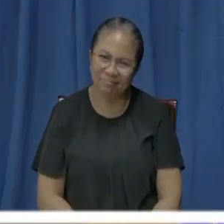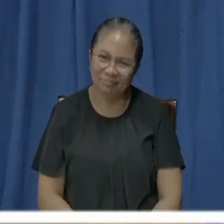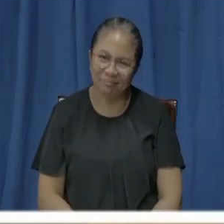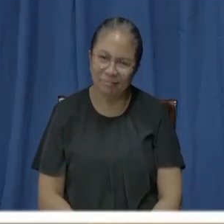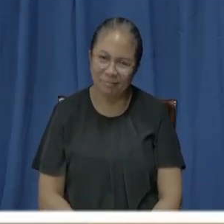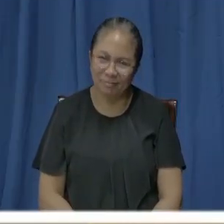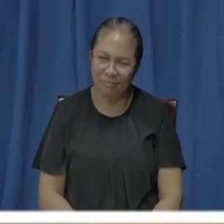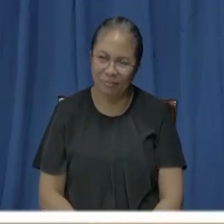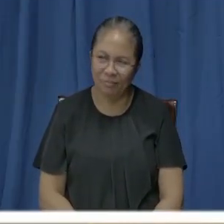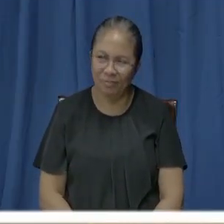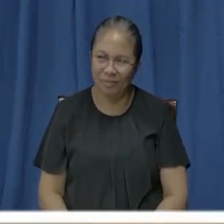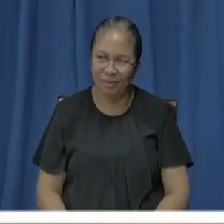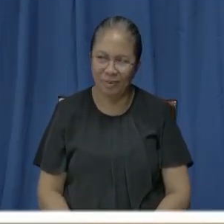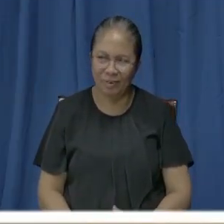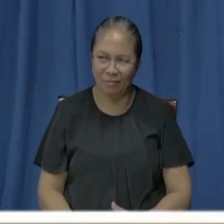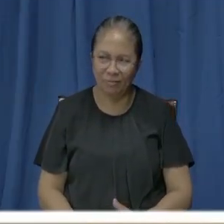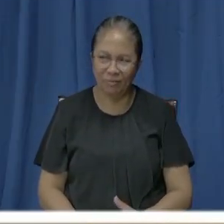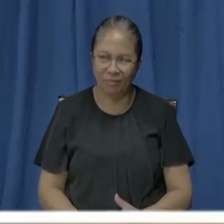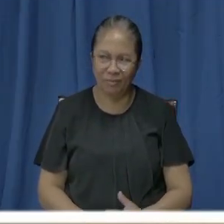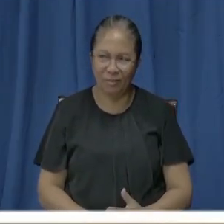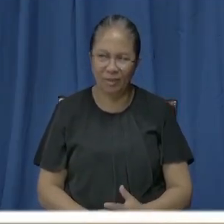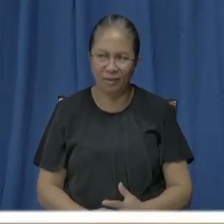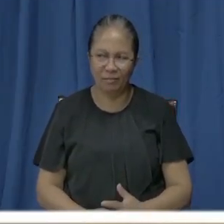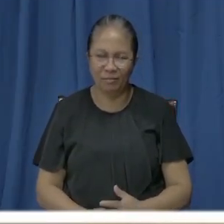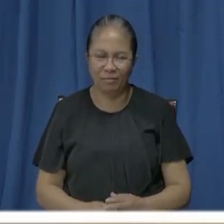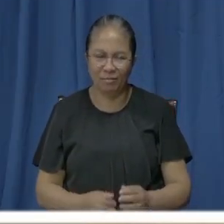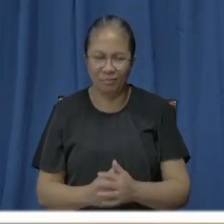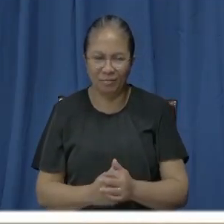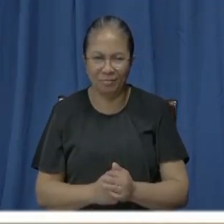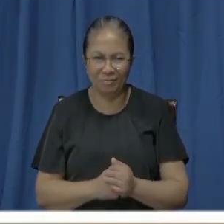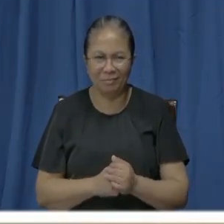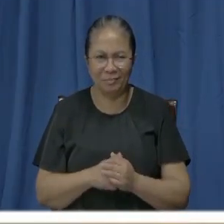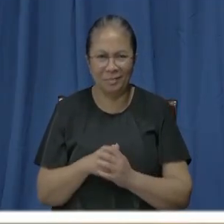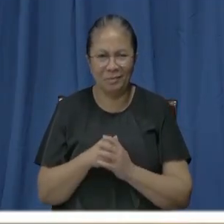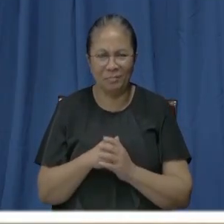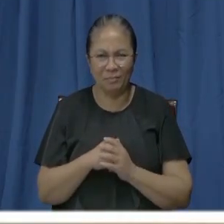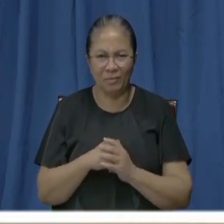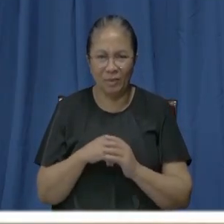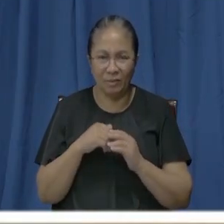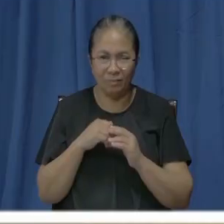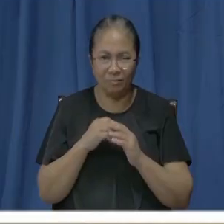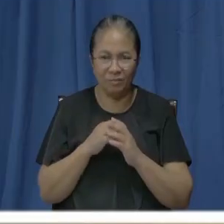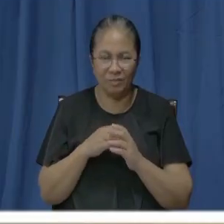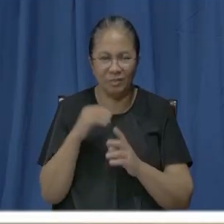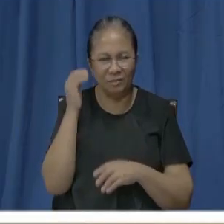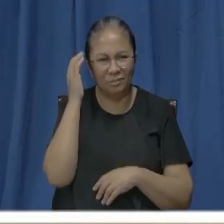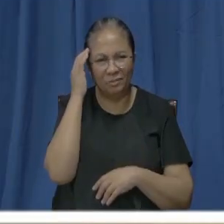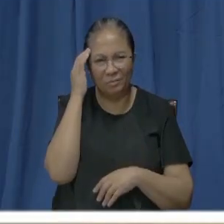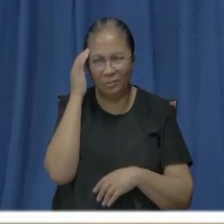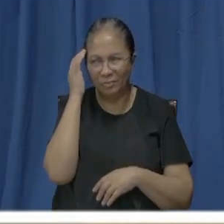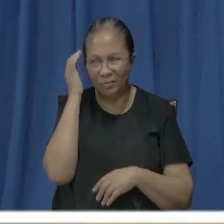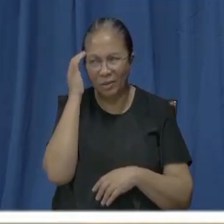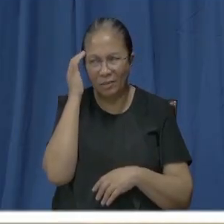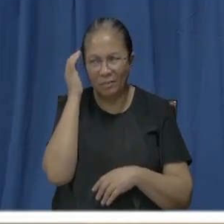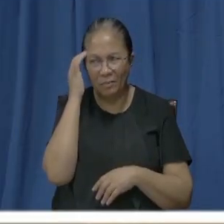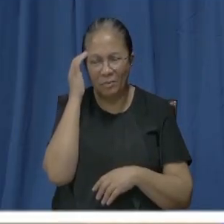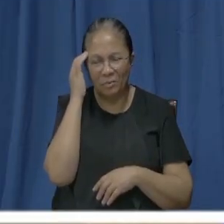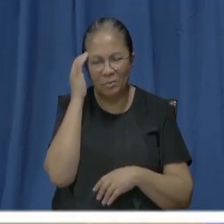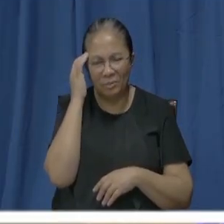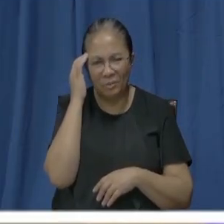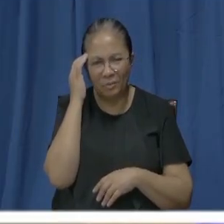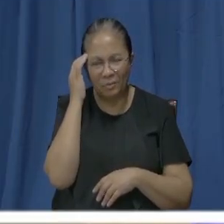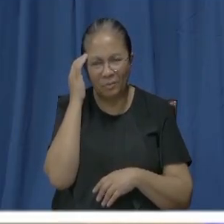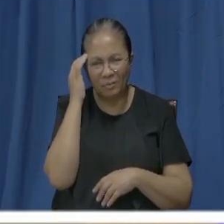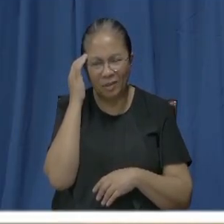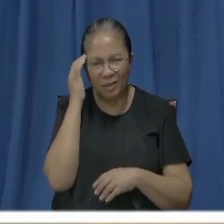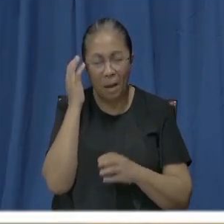is spent on what Jesus wrote? Huh? Books and volumes on what did he